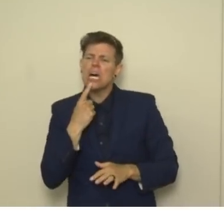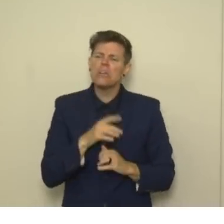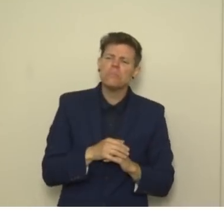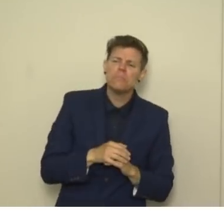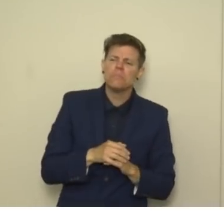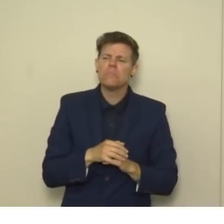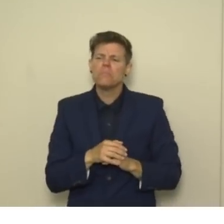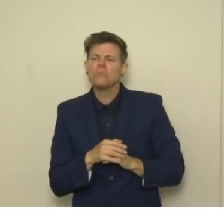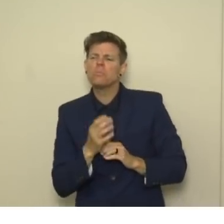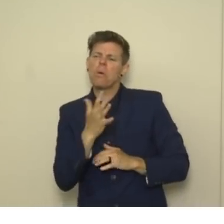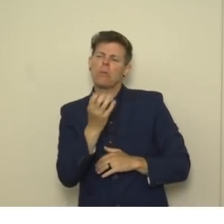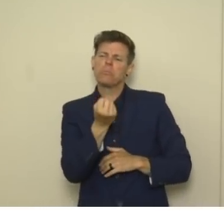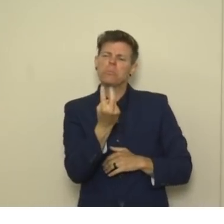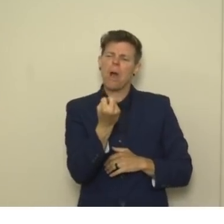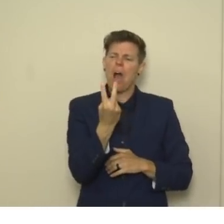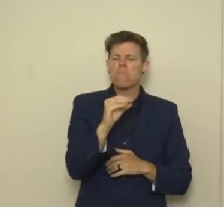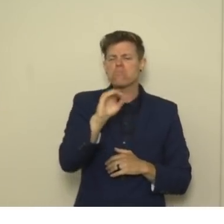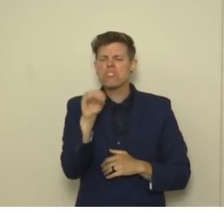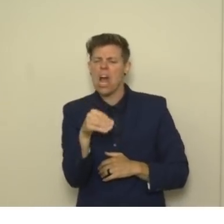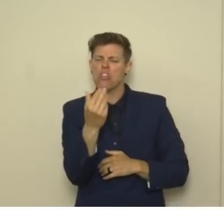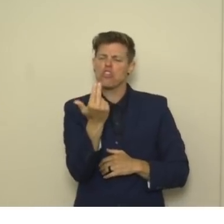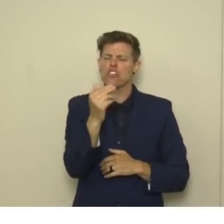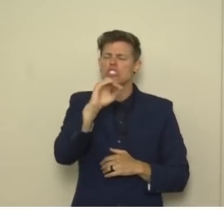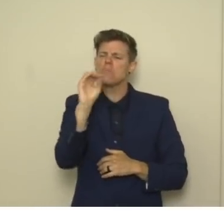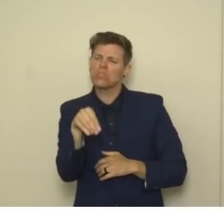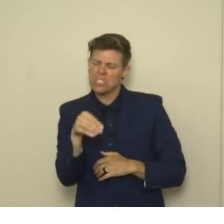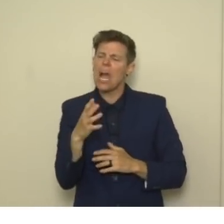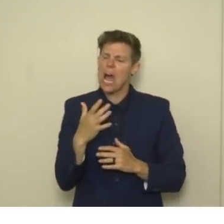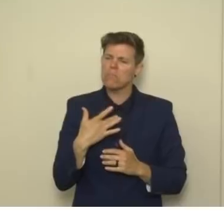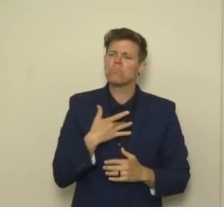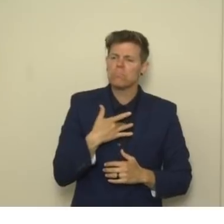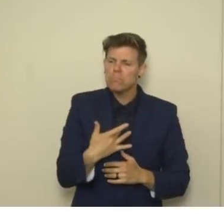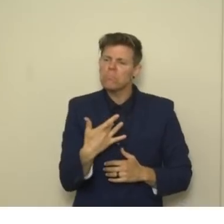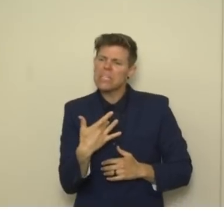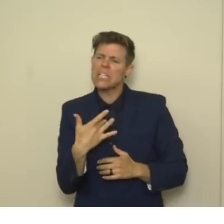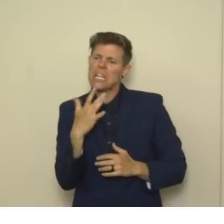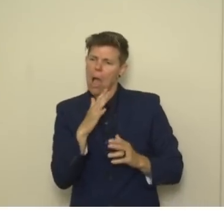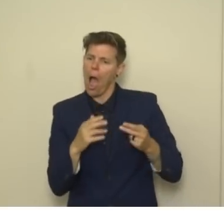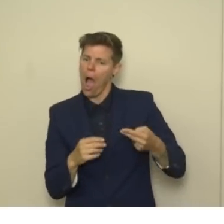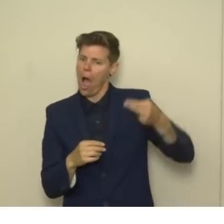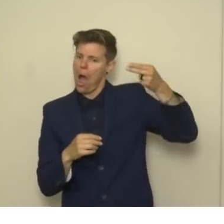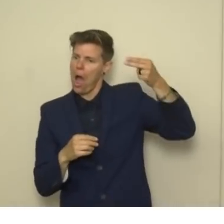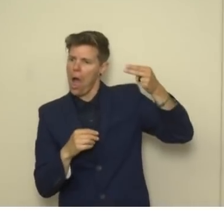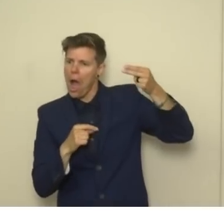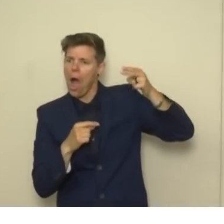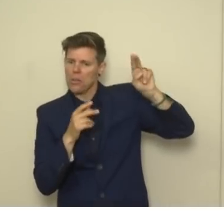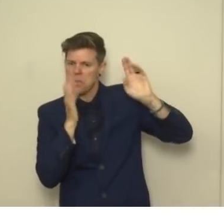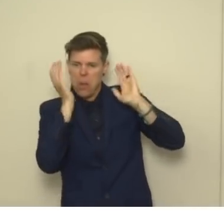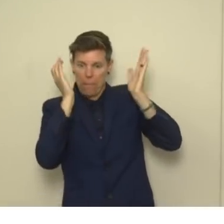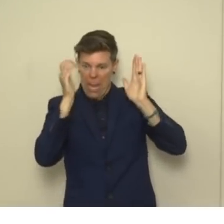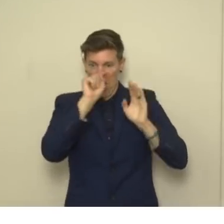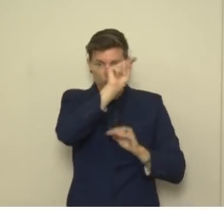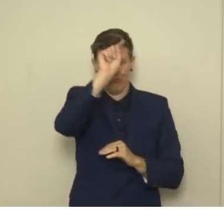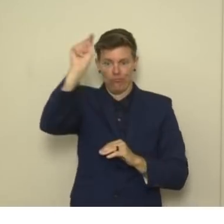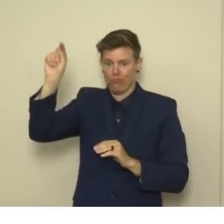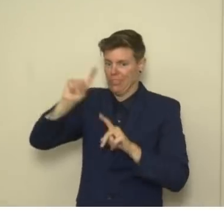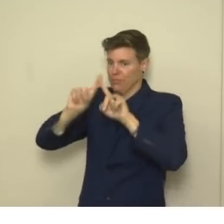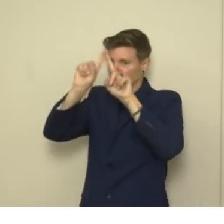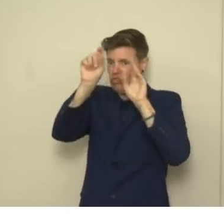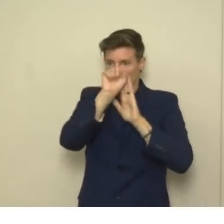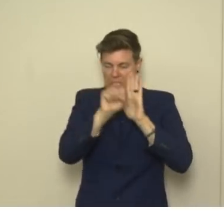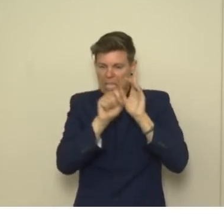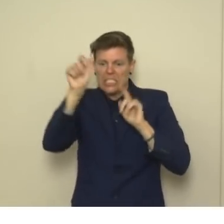13%. We've ranked in the top 10 in the country. And on the science and data update we did